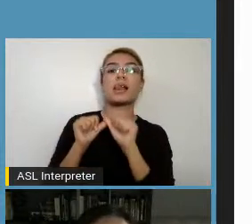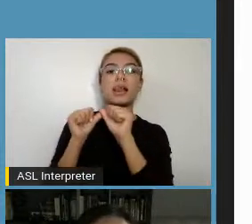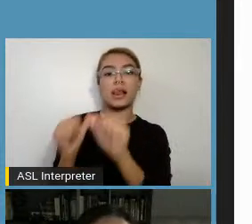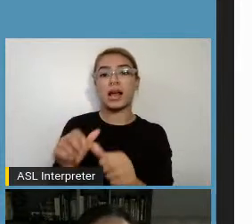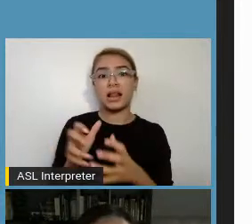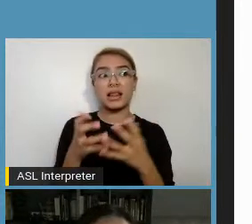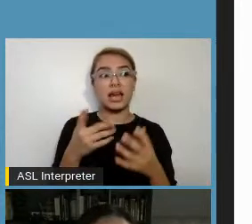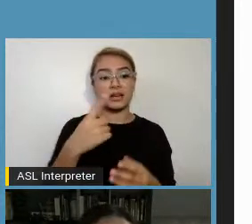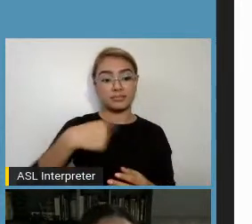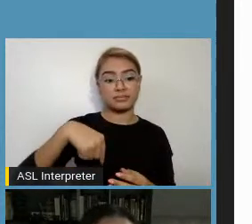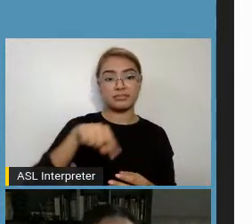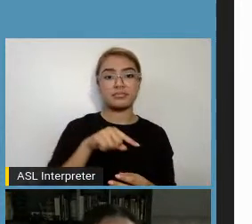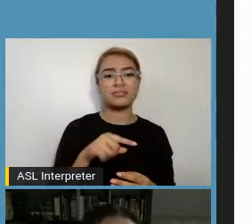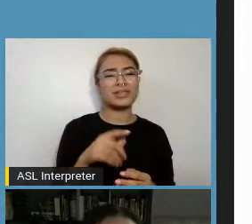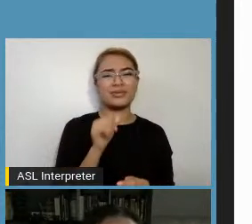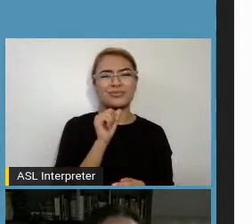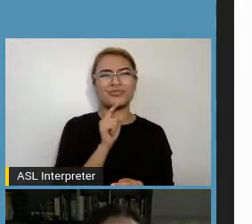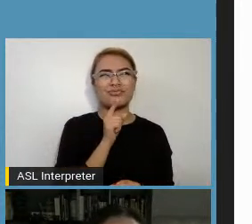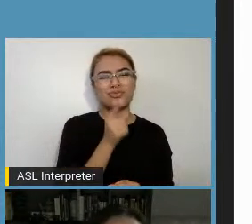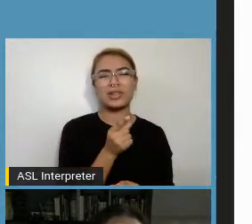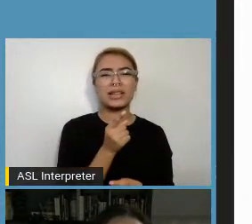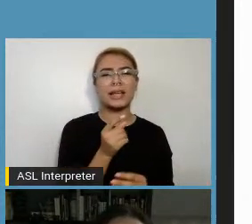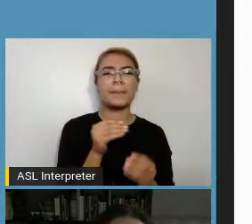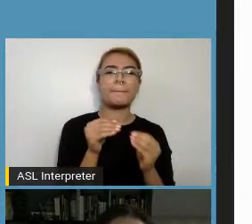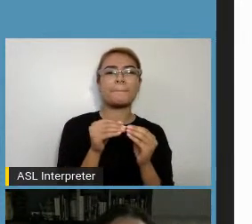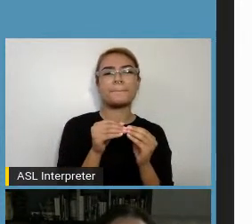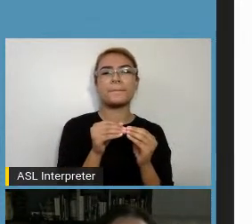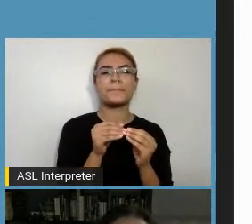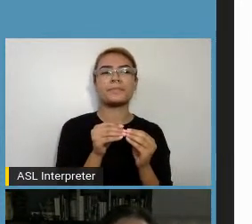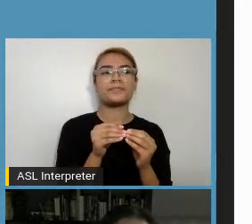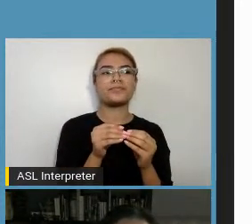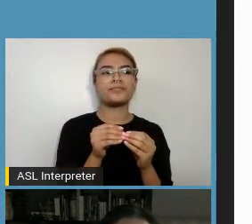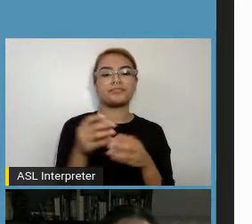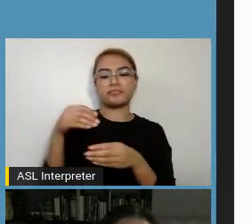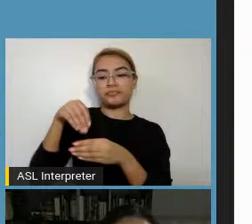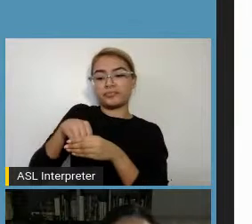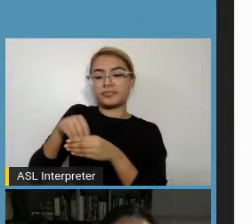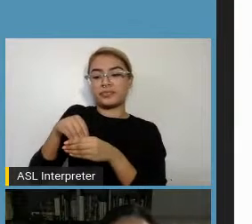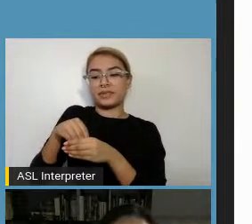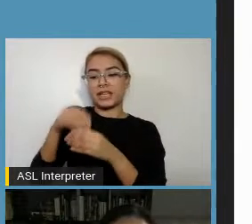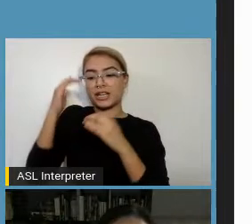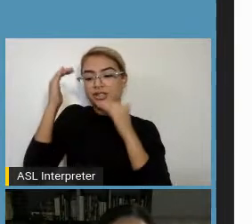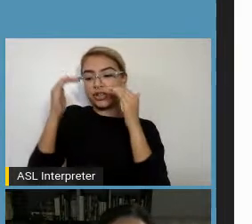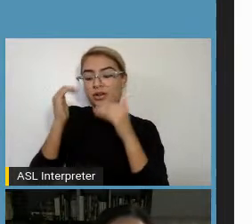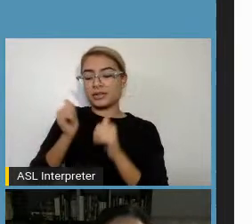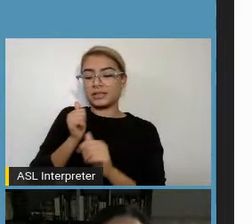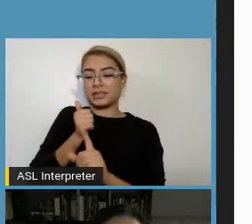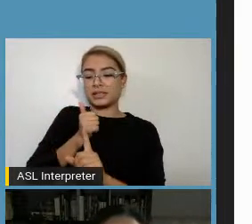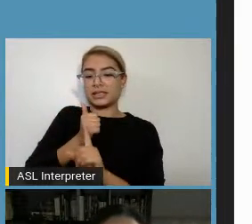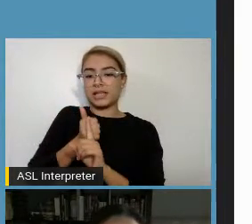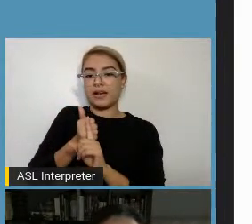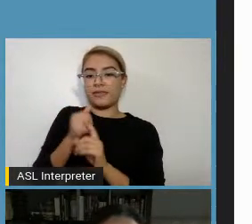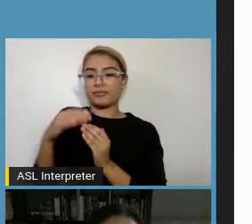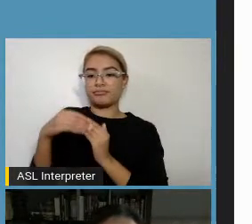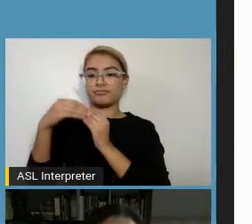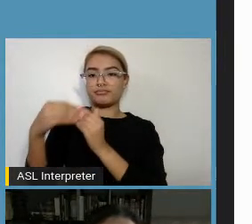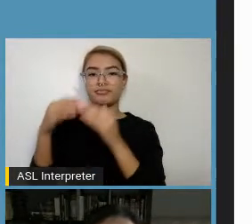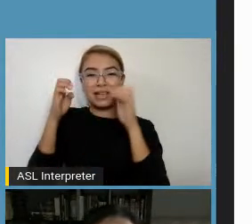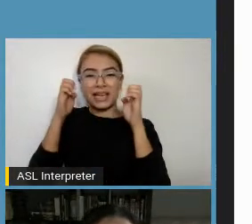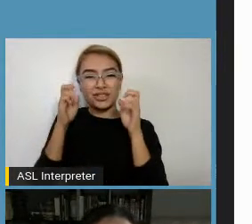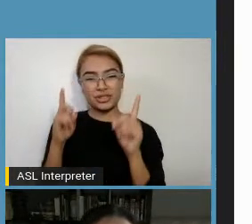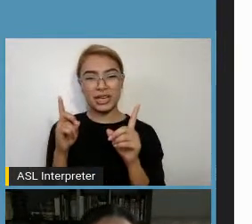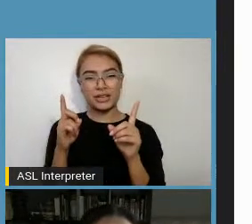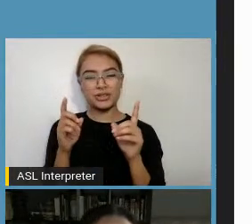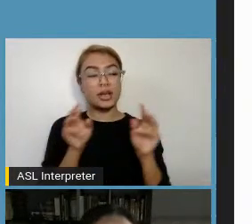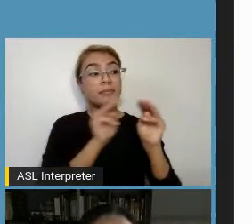things are really more in the sphere of adult self-guided education. And as museums, I